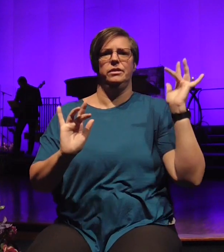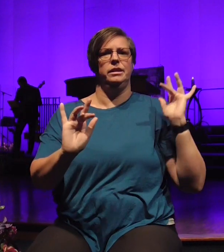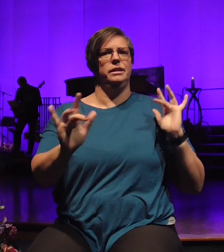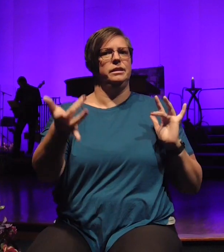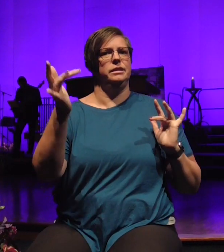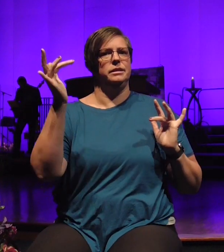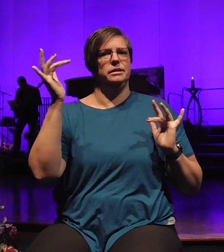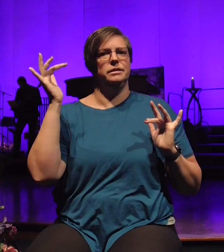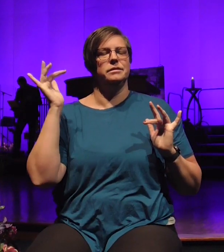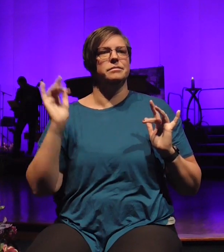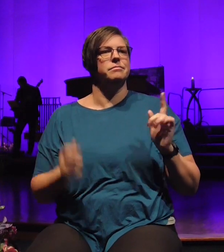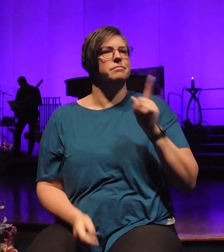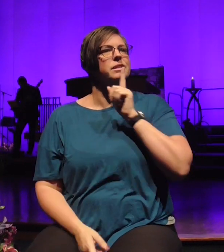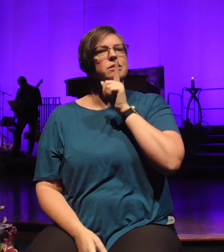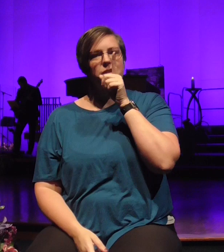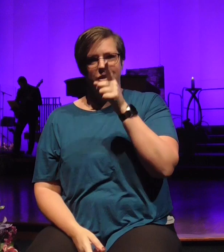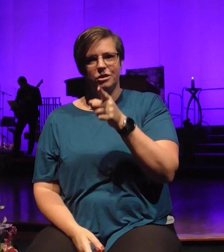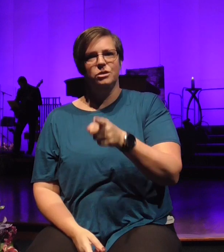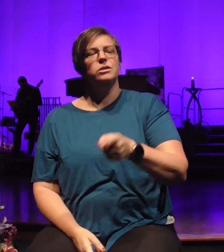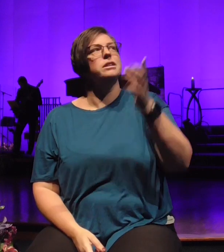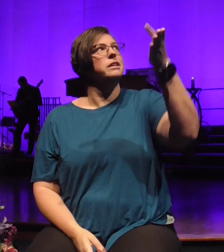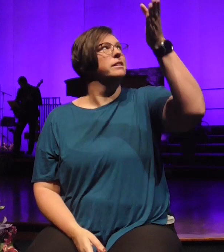each face.